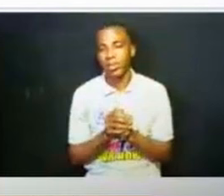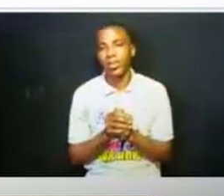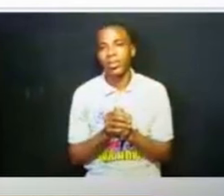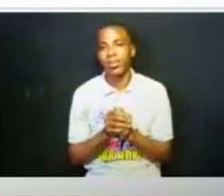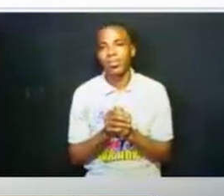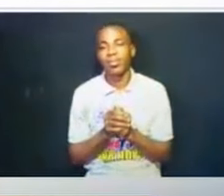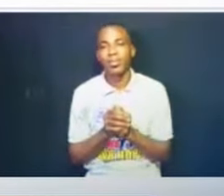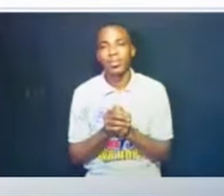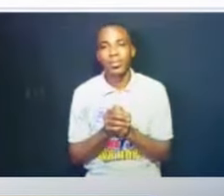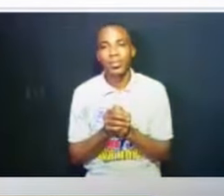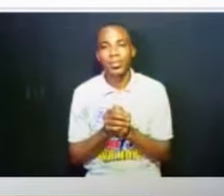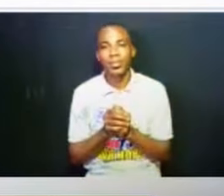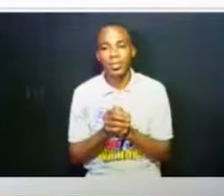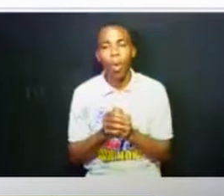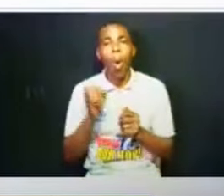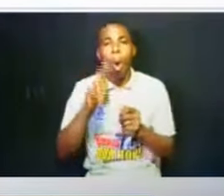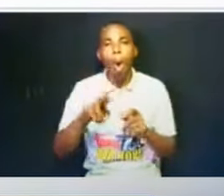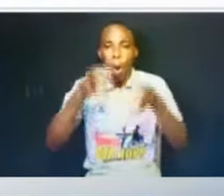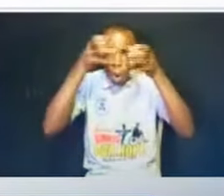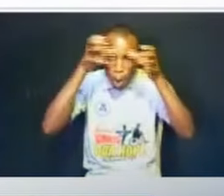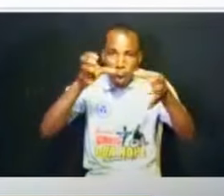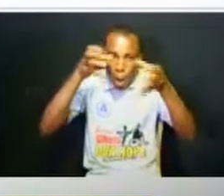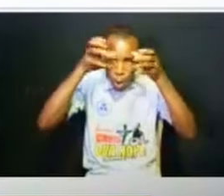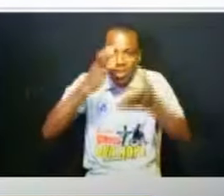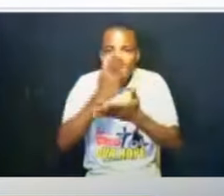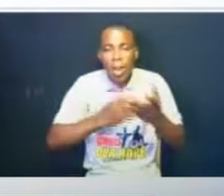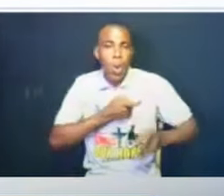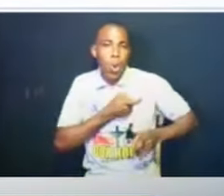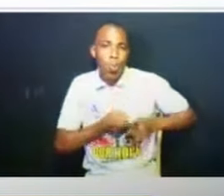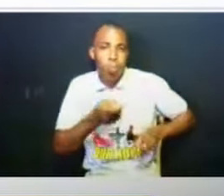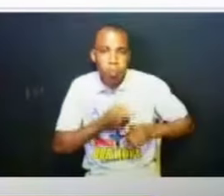as regarded as causing injury or